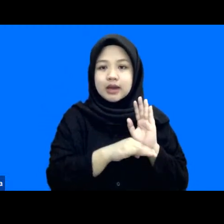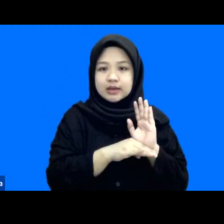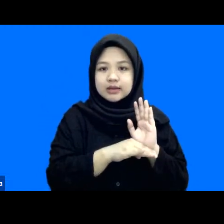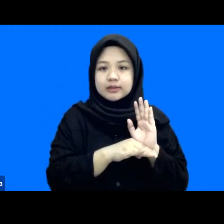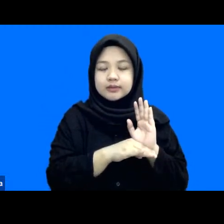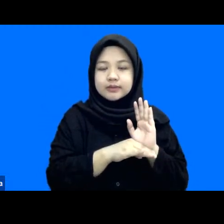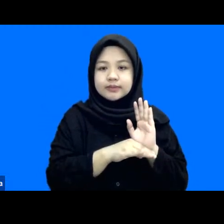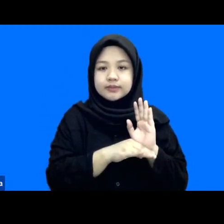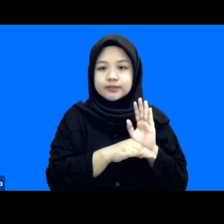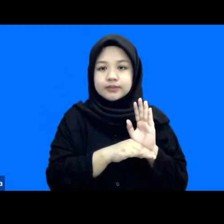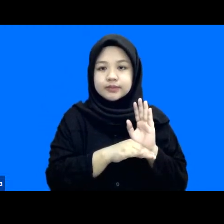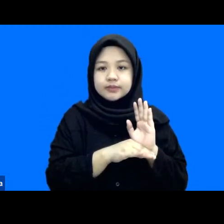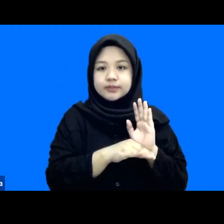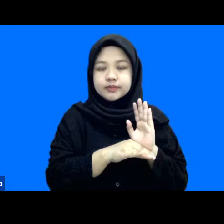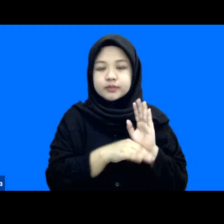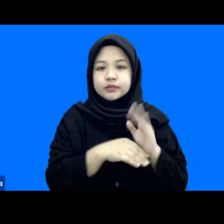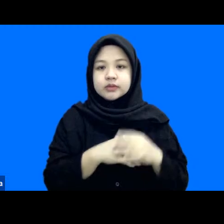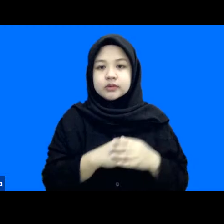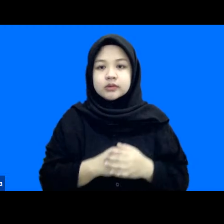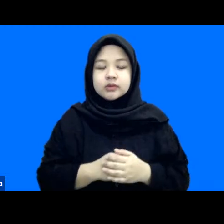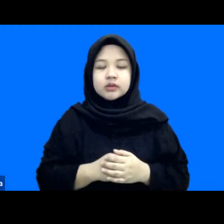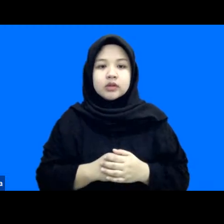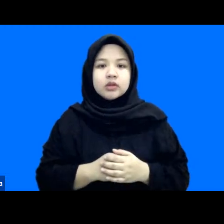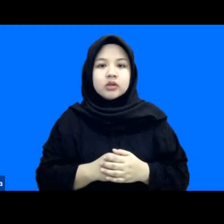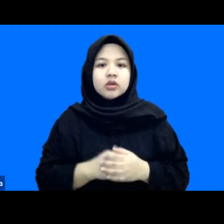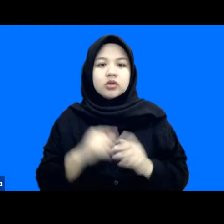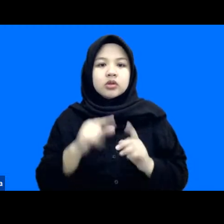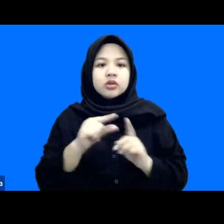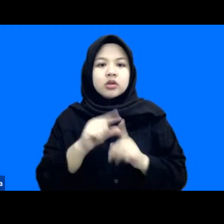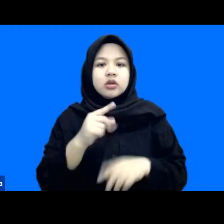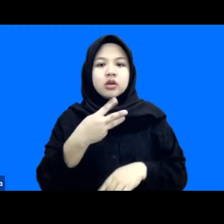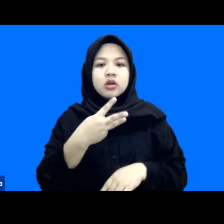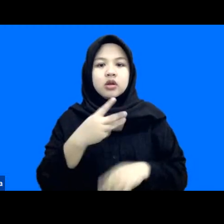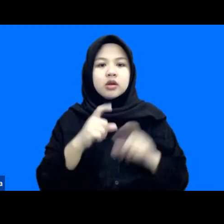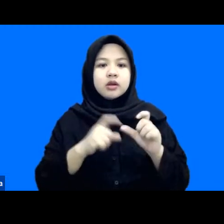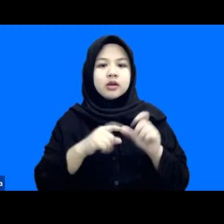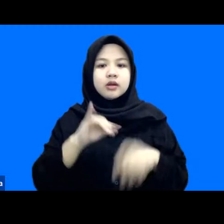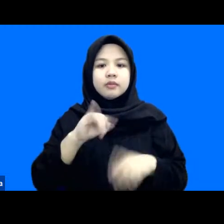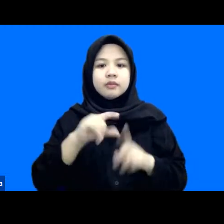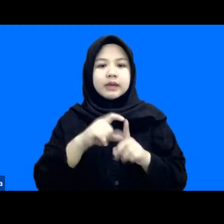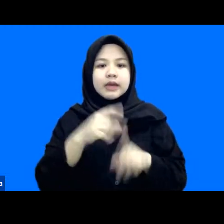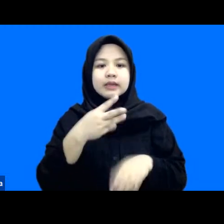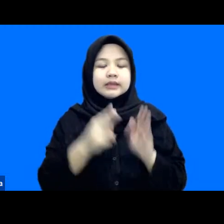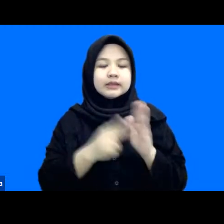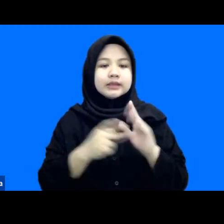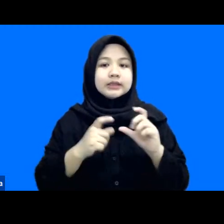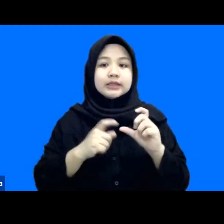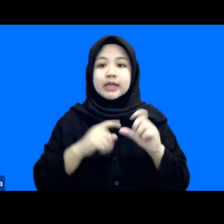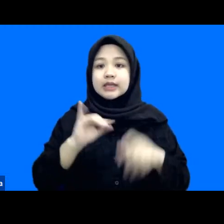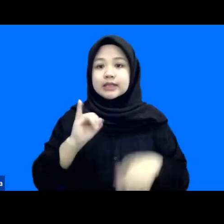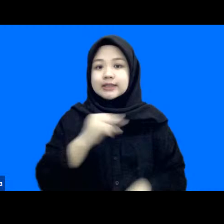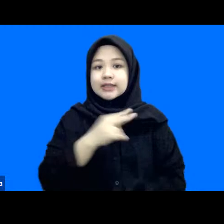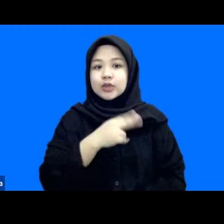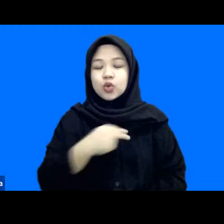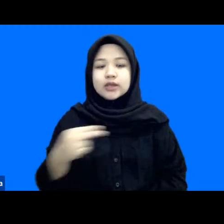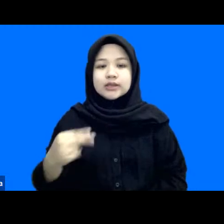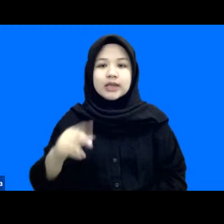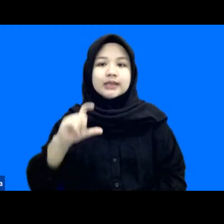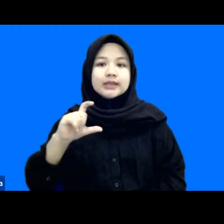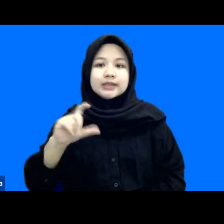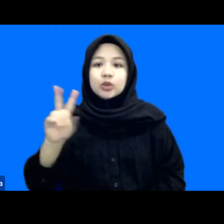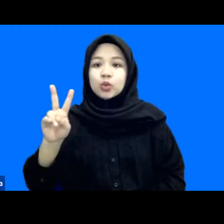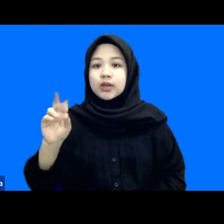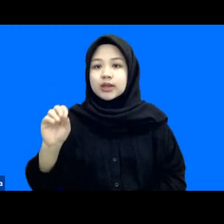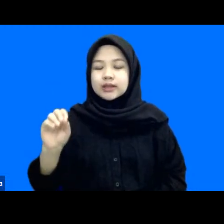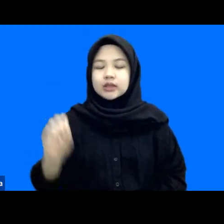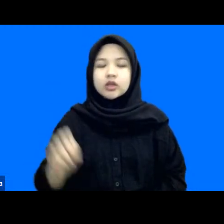C20 Indonesia presidency processes. So the working group will hosting